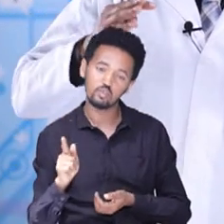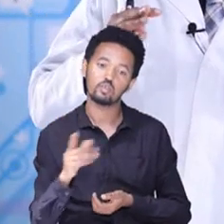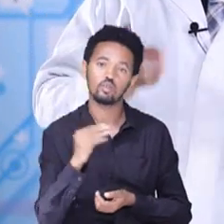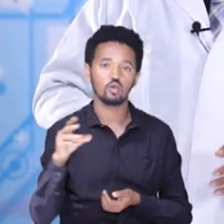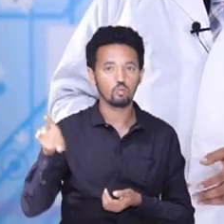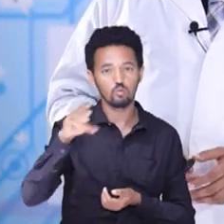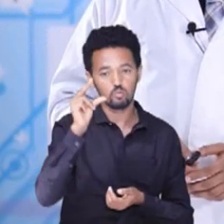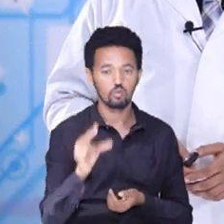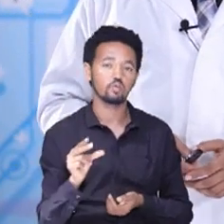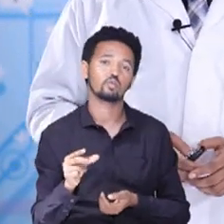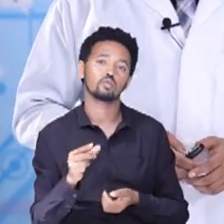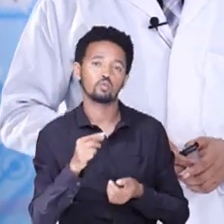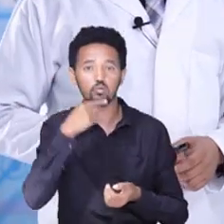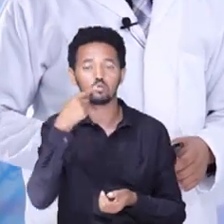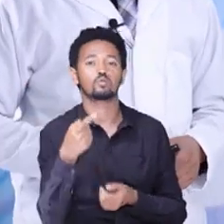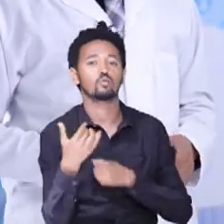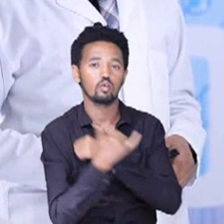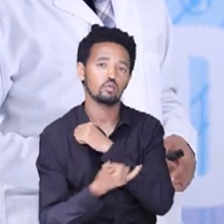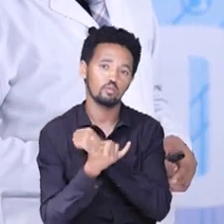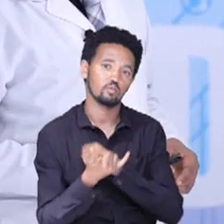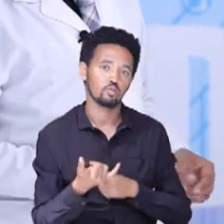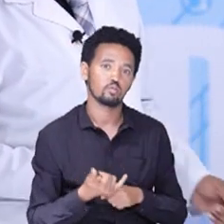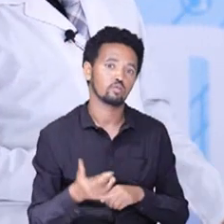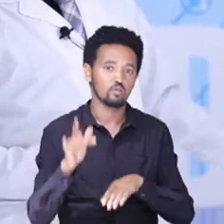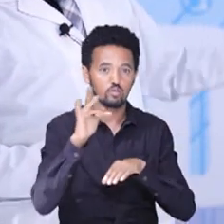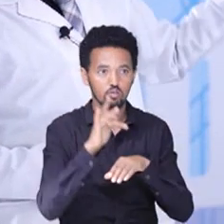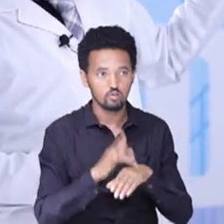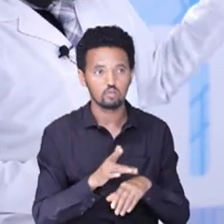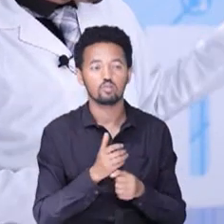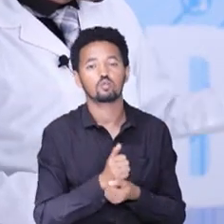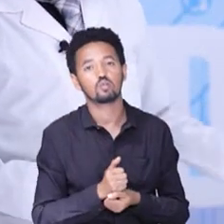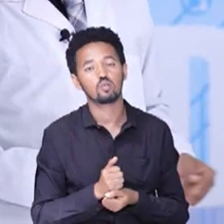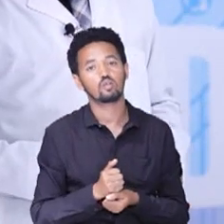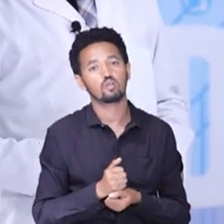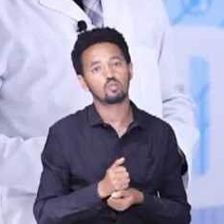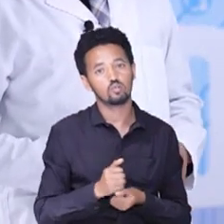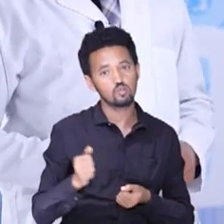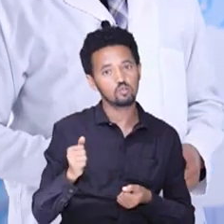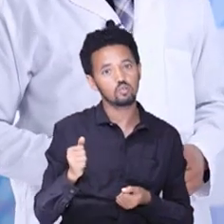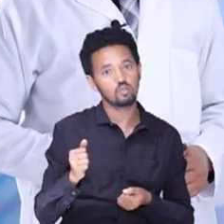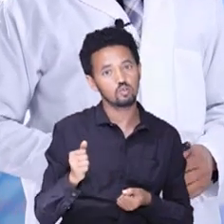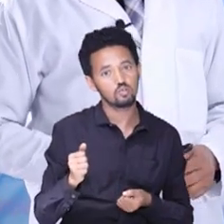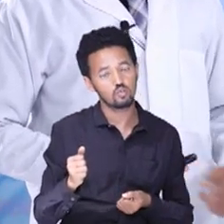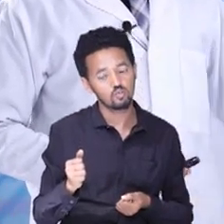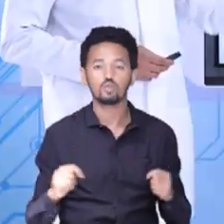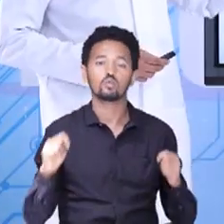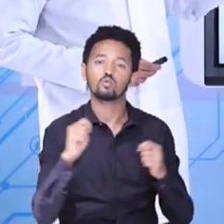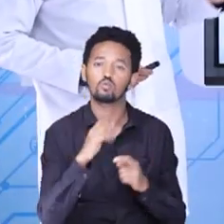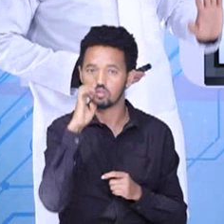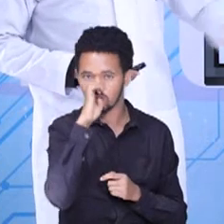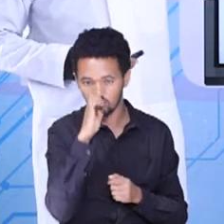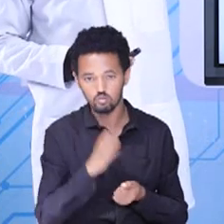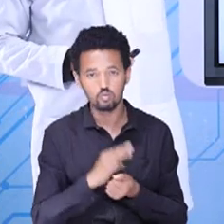and USSR was the supporter of Ethiopia. Then on March 1978,